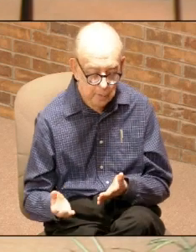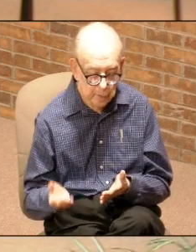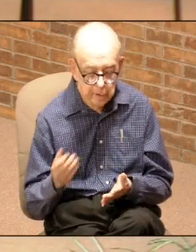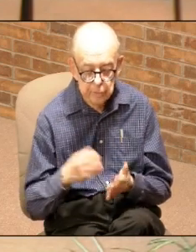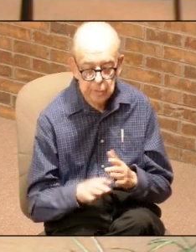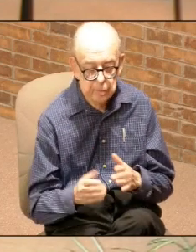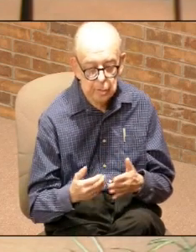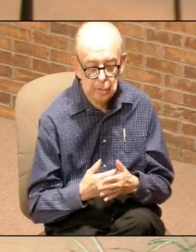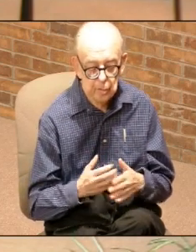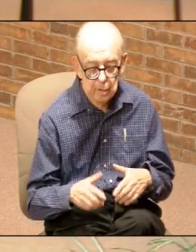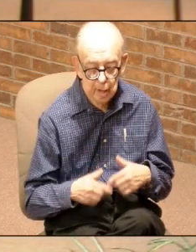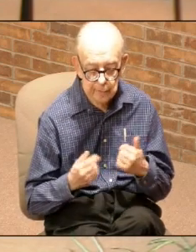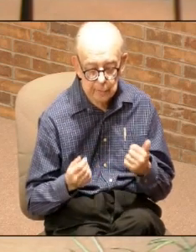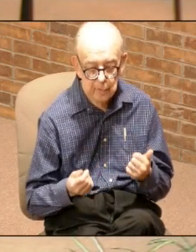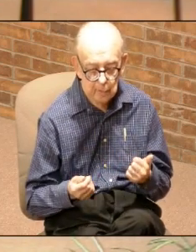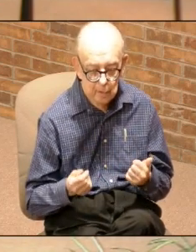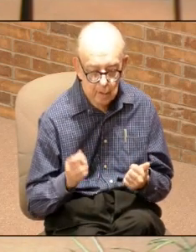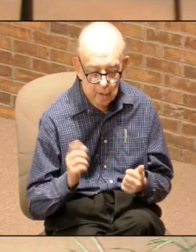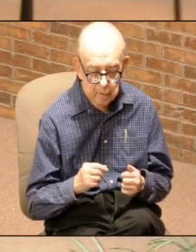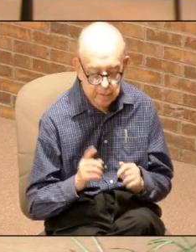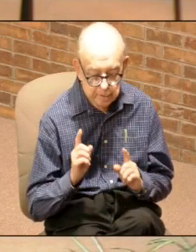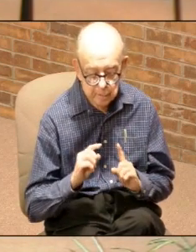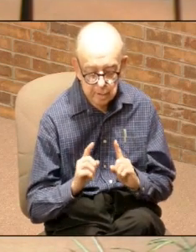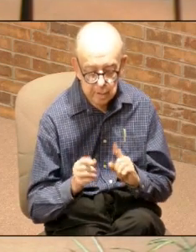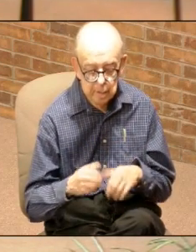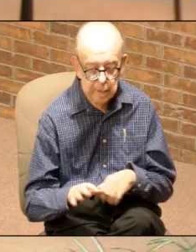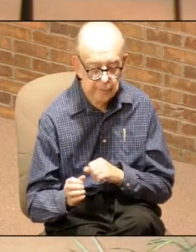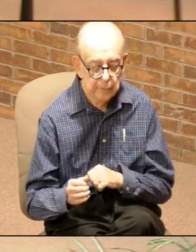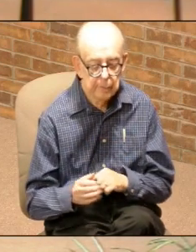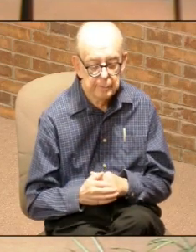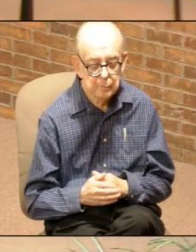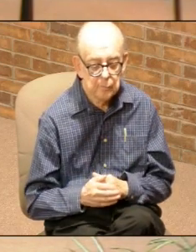forward. They need to go away.